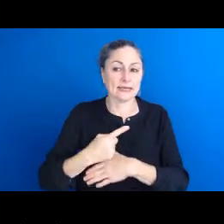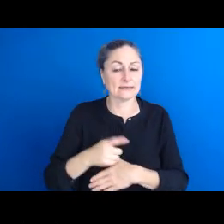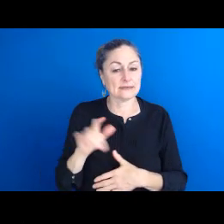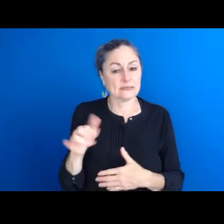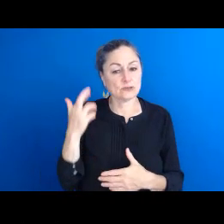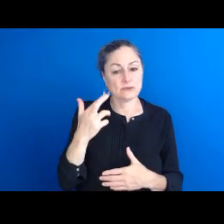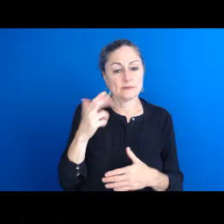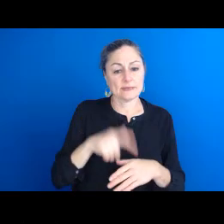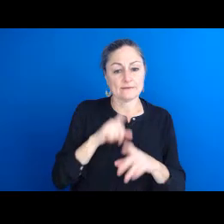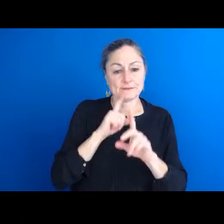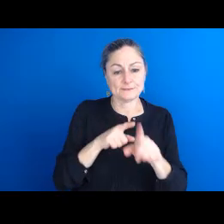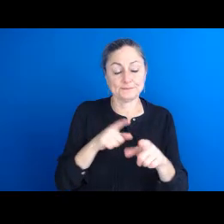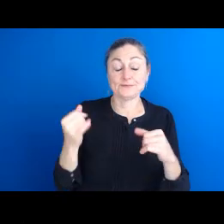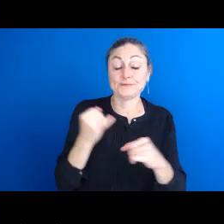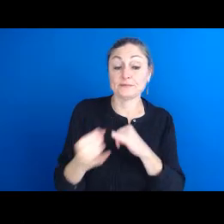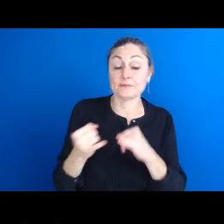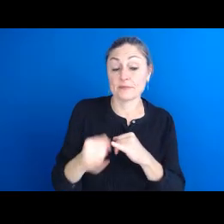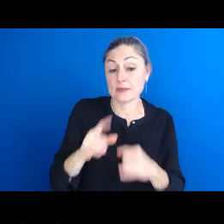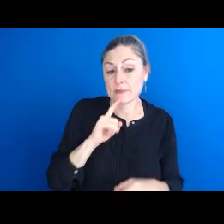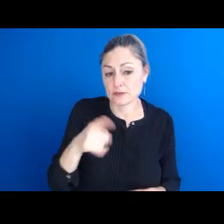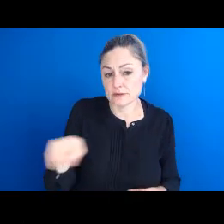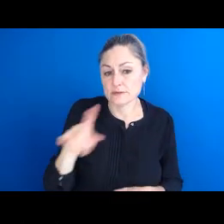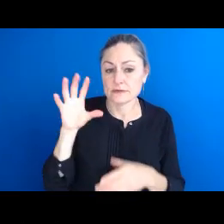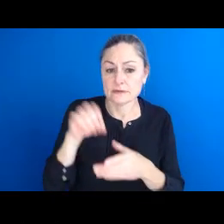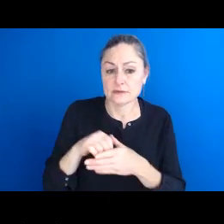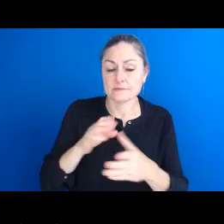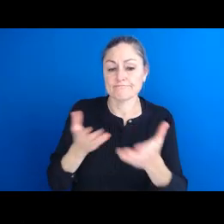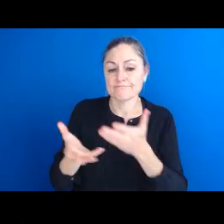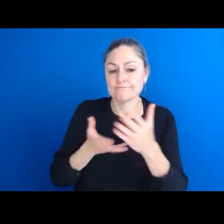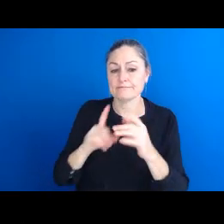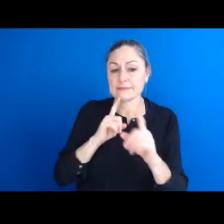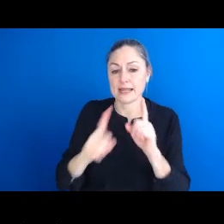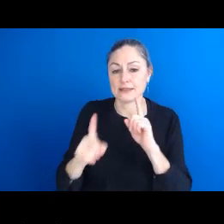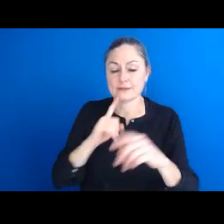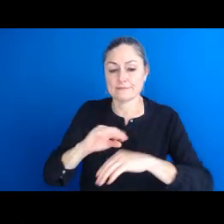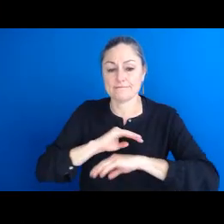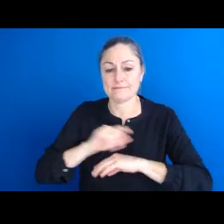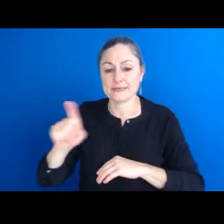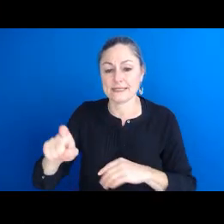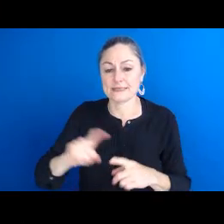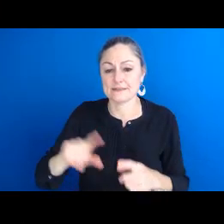then lastly, making sure that they're engaging in interactive dialogue to meet the needs of the tenant.